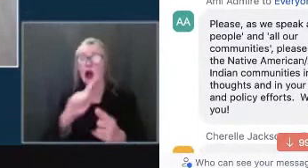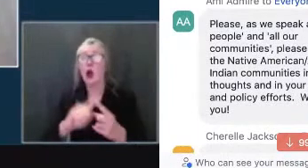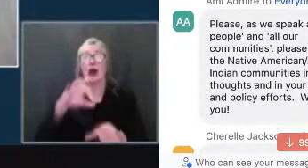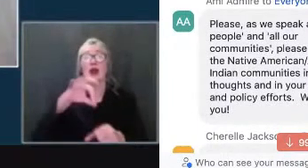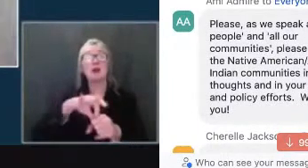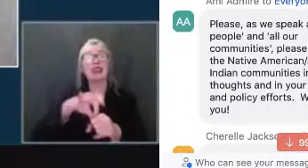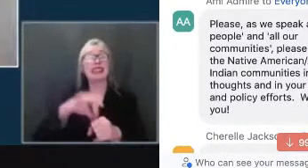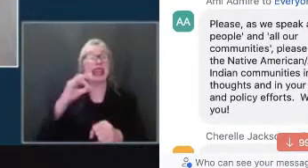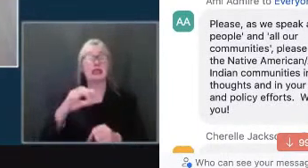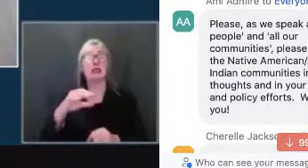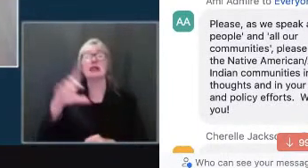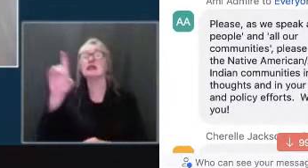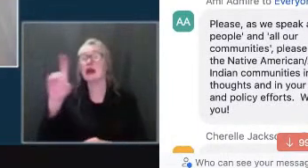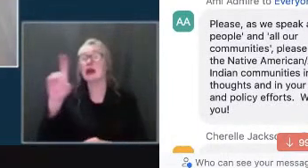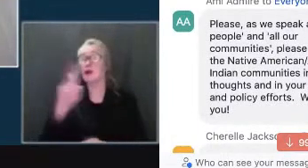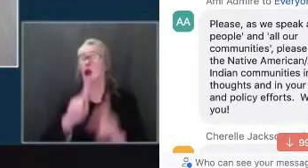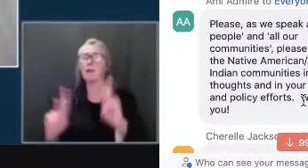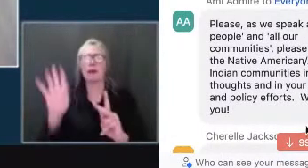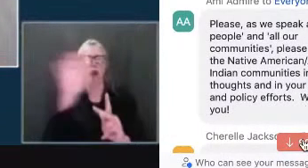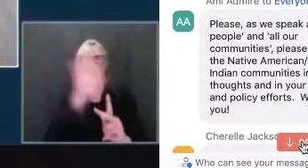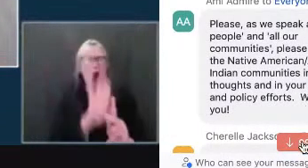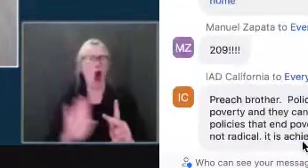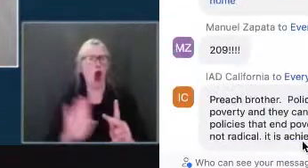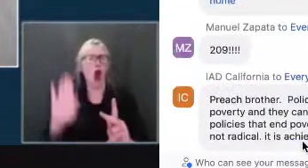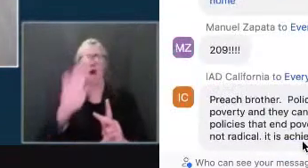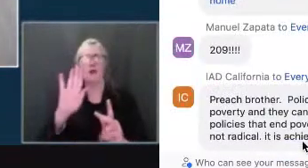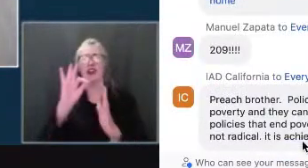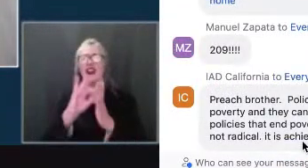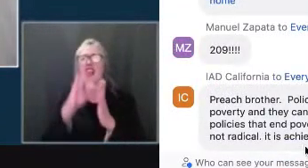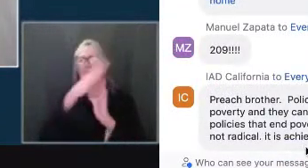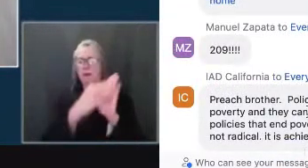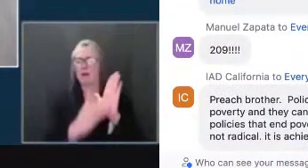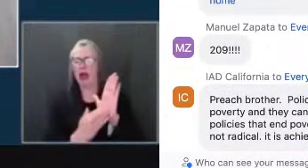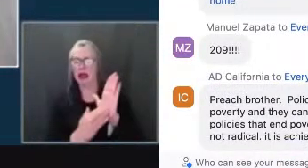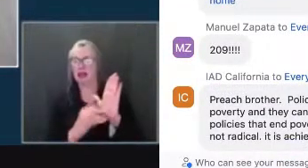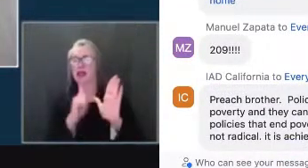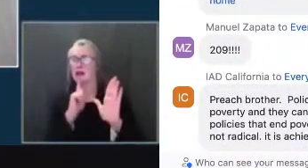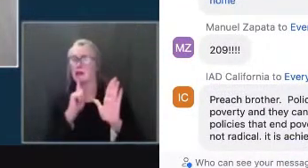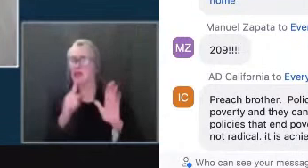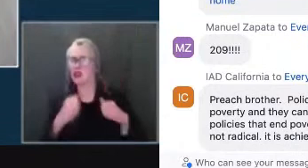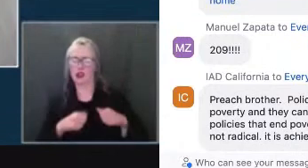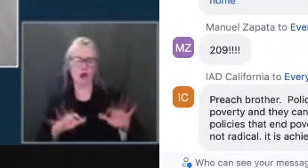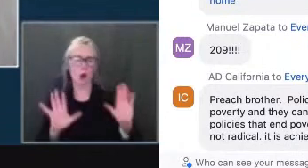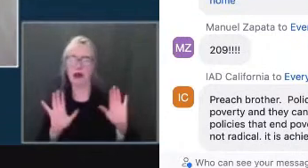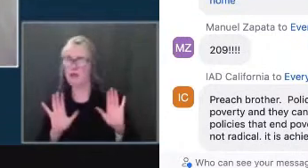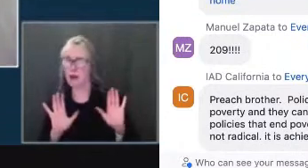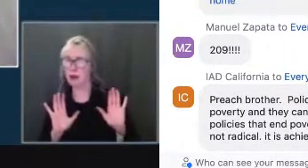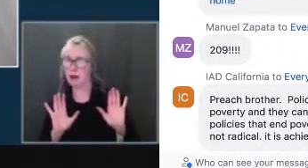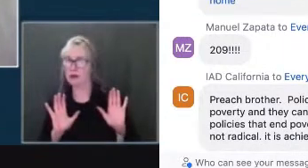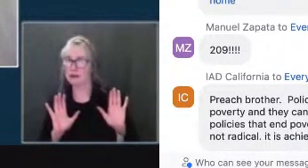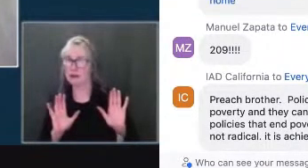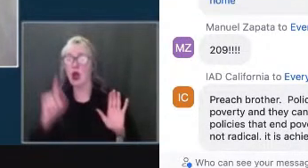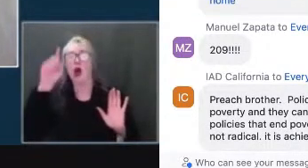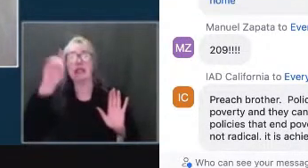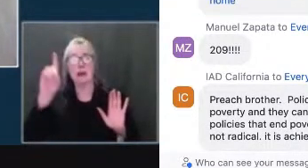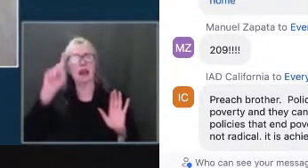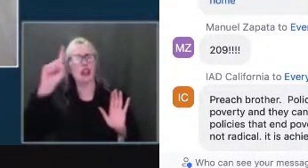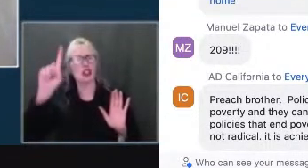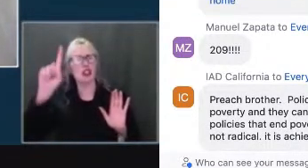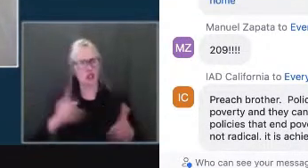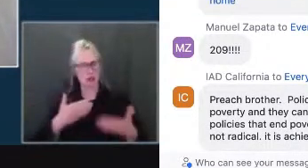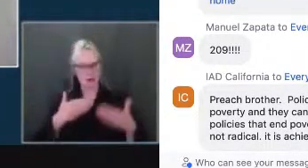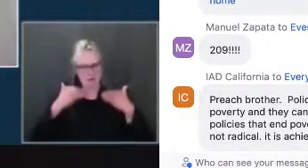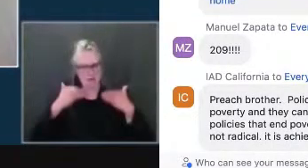the ballot, let's be certain that our work isn't done. Because one thing about Democrats is that we deliver. And what we must deliver in